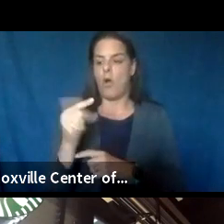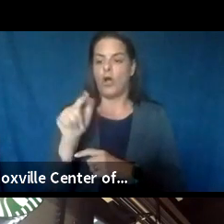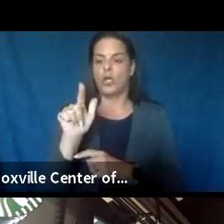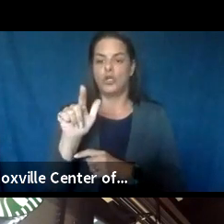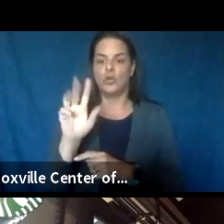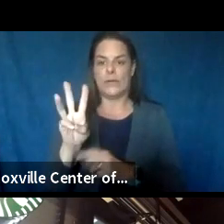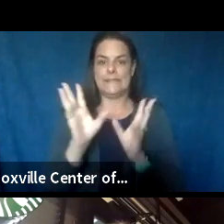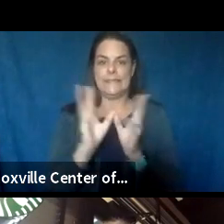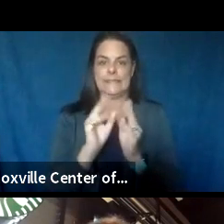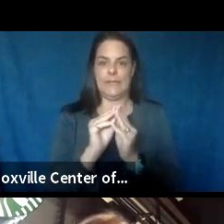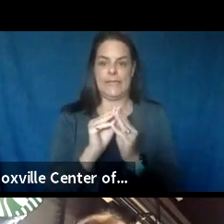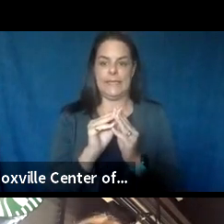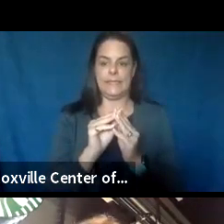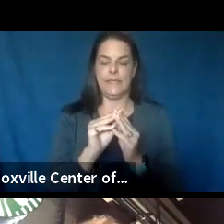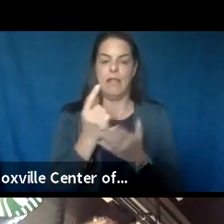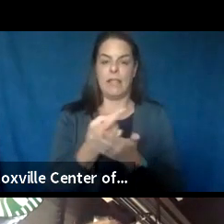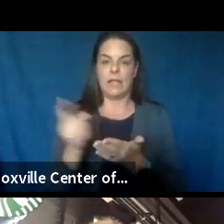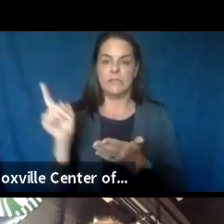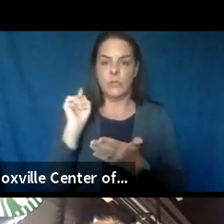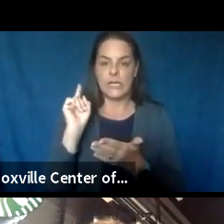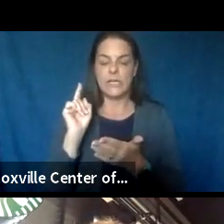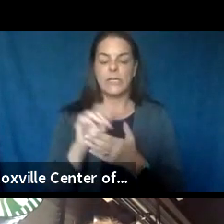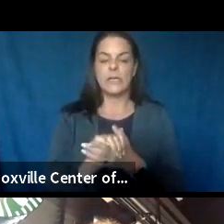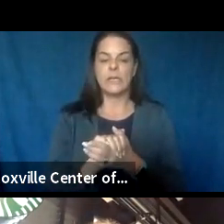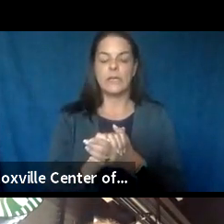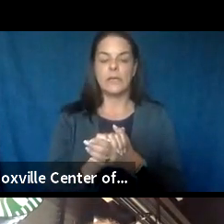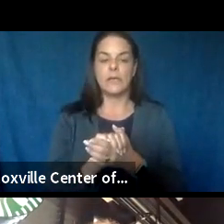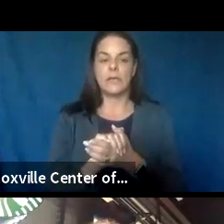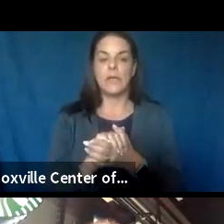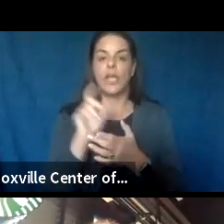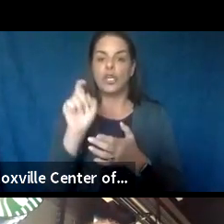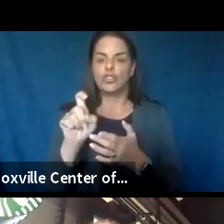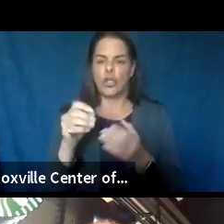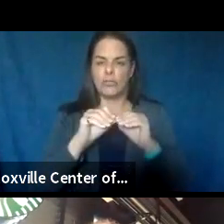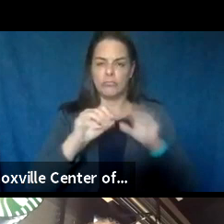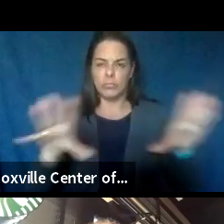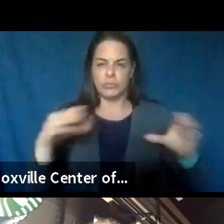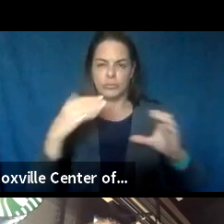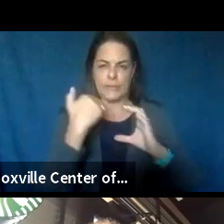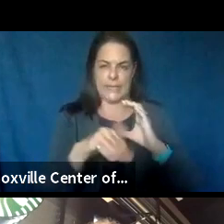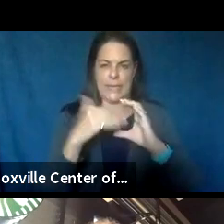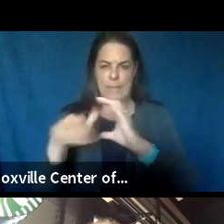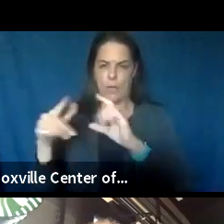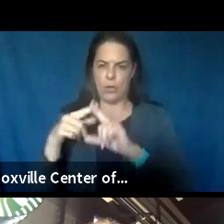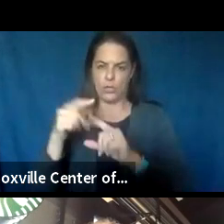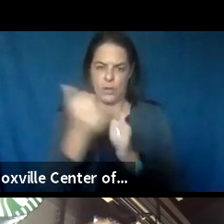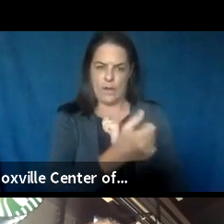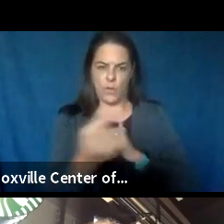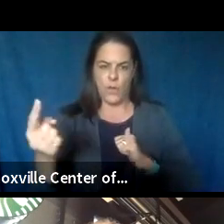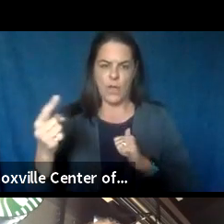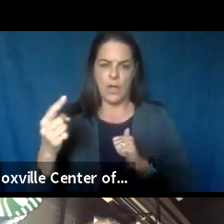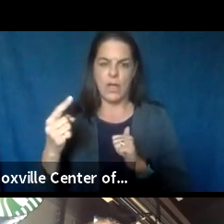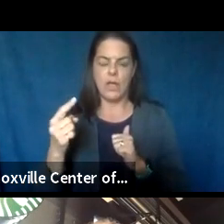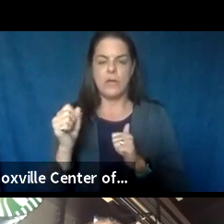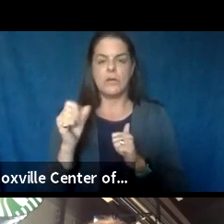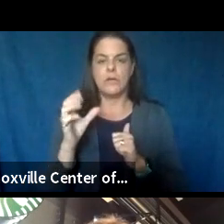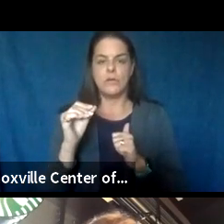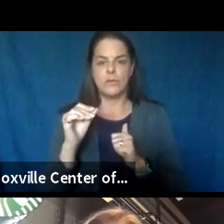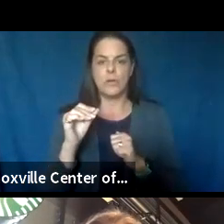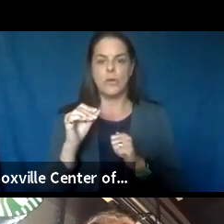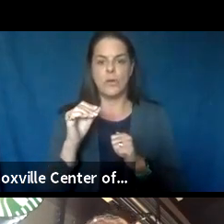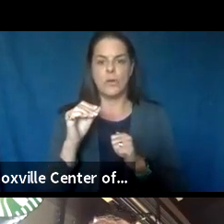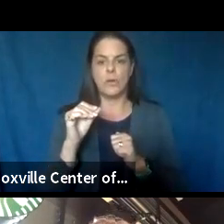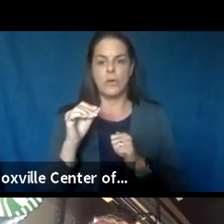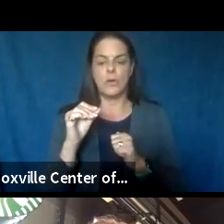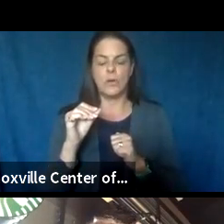26, 2020 meeting. Those should have been distributed electronically to everyone. And so